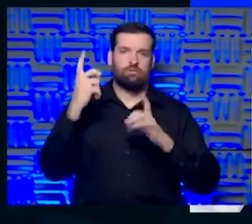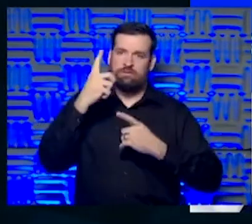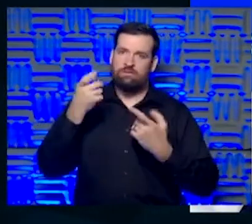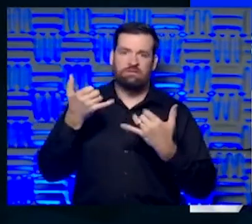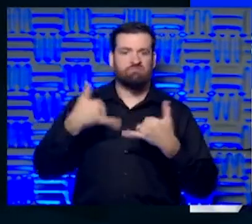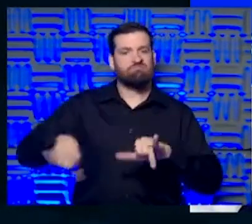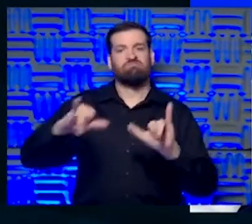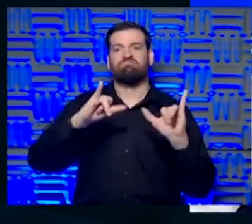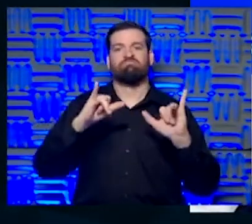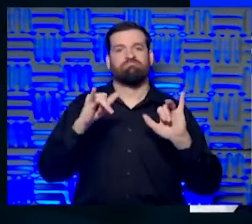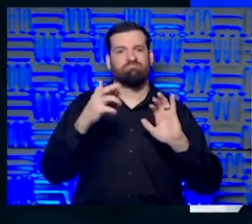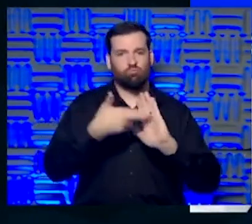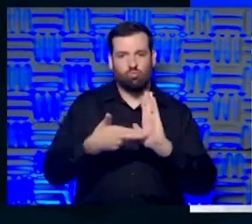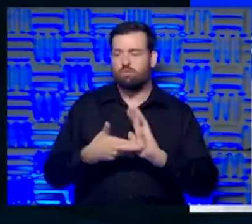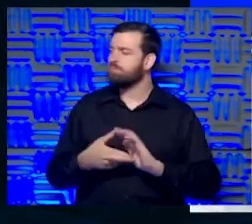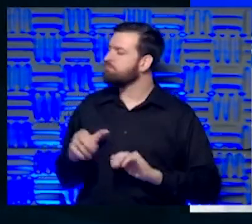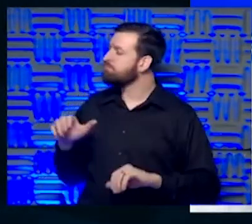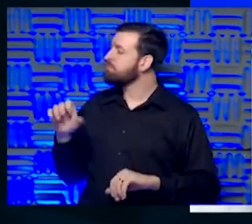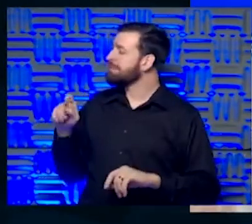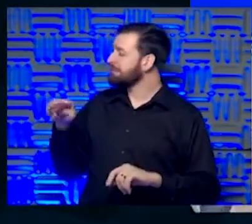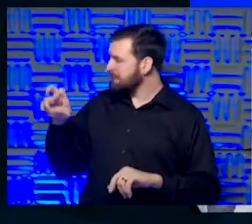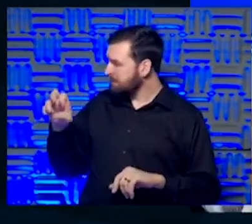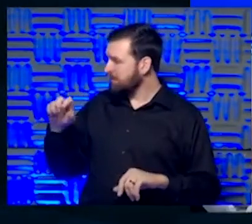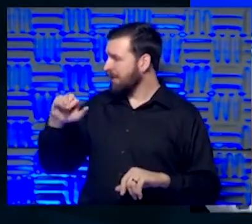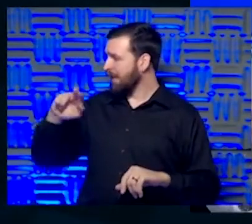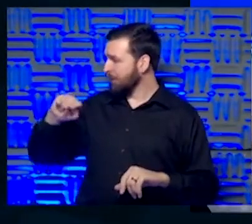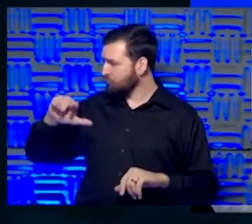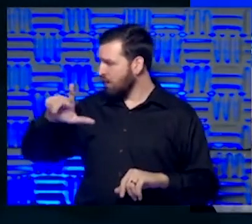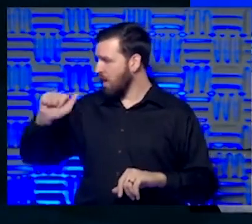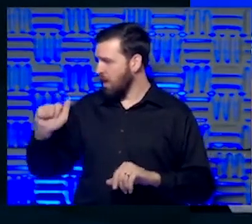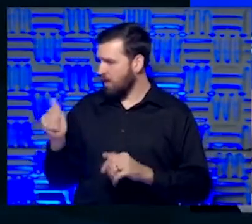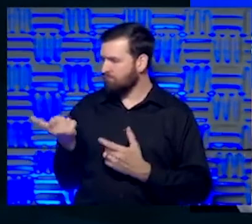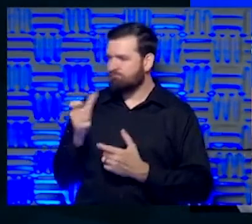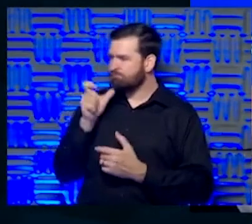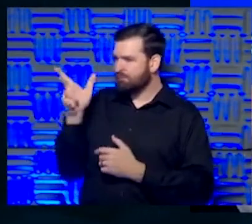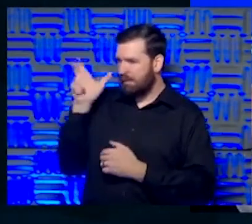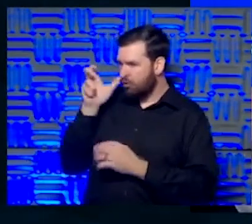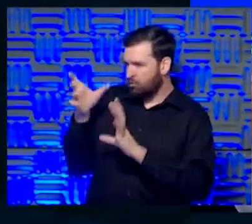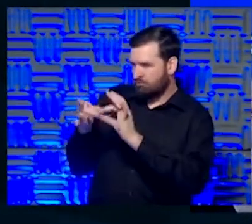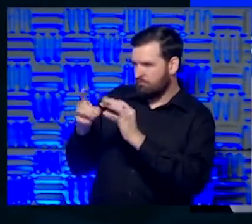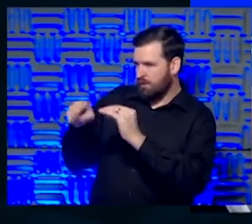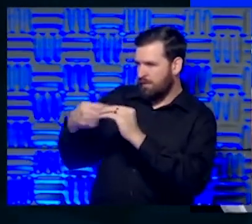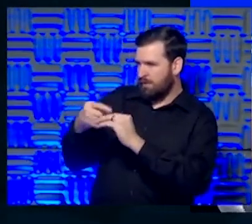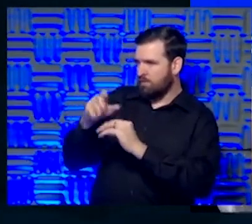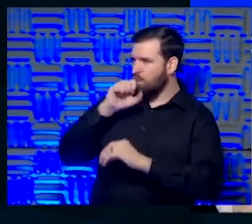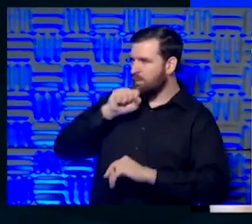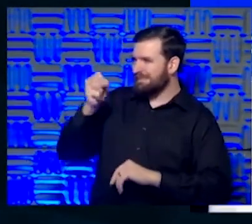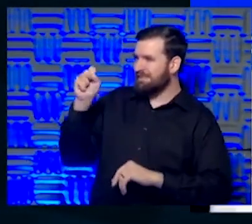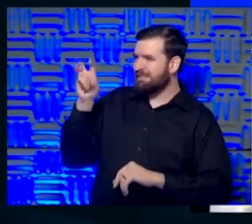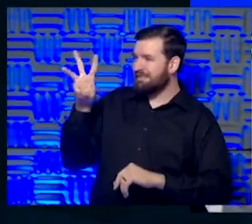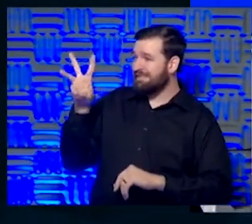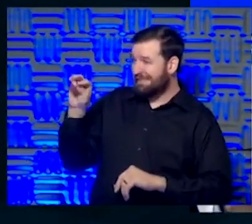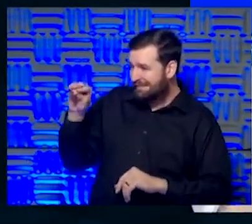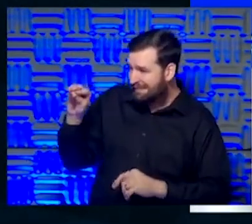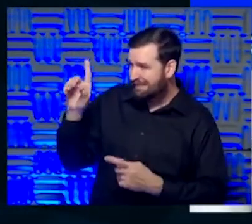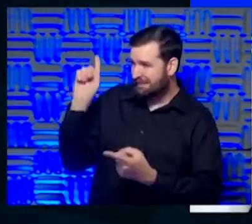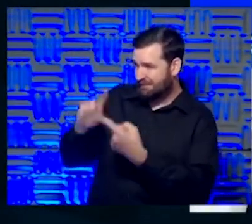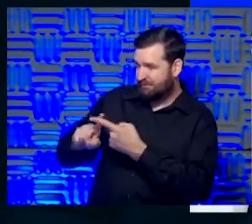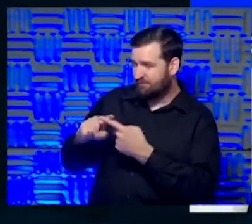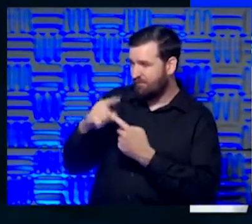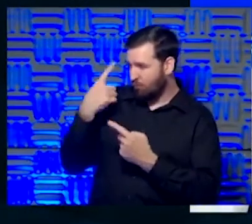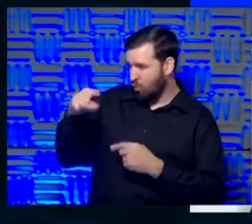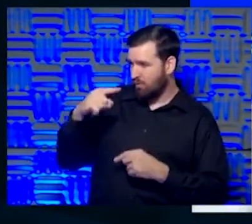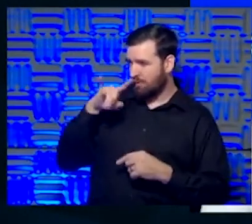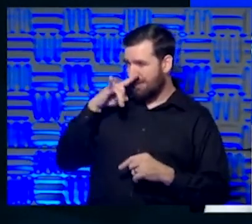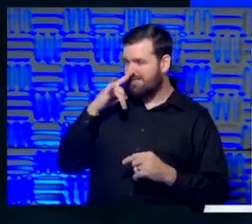just want to tell Steve, you and Angela a little bit. I didn't hear you talk about ages up to 60 for kids, and I just somehow I